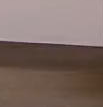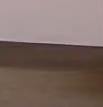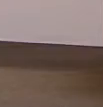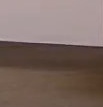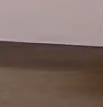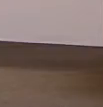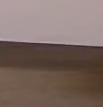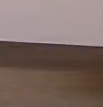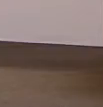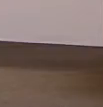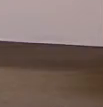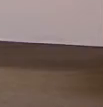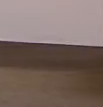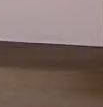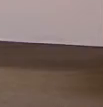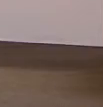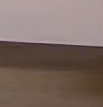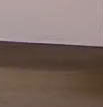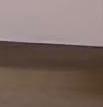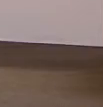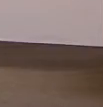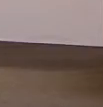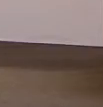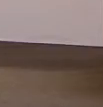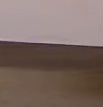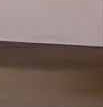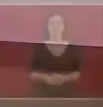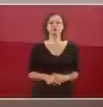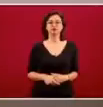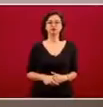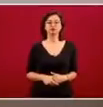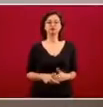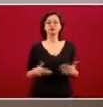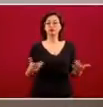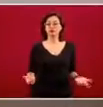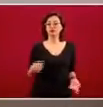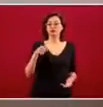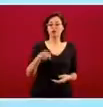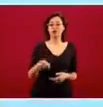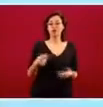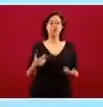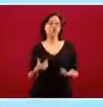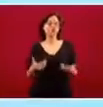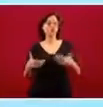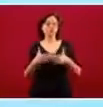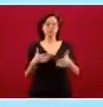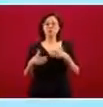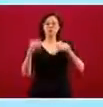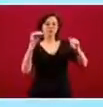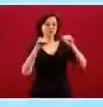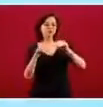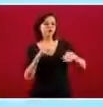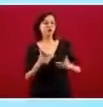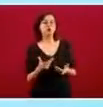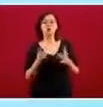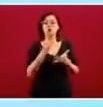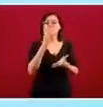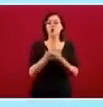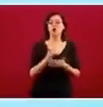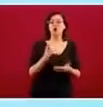are updated by each state authorities. So the